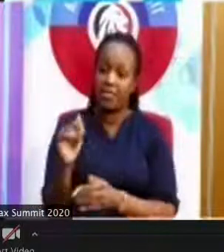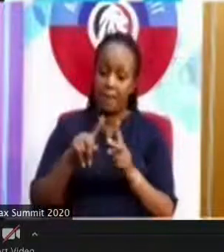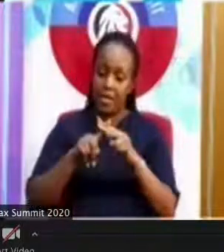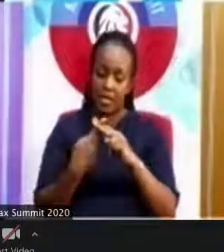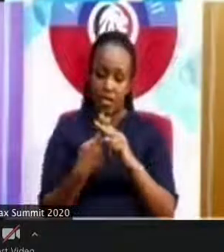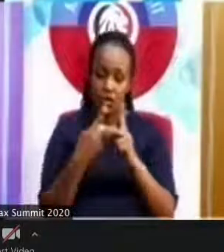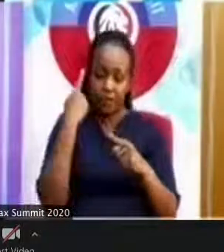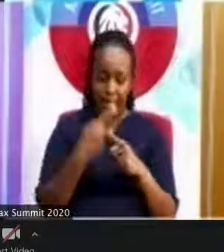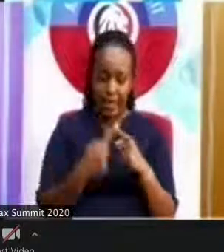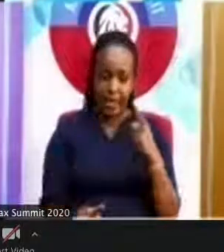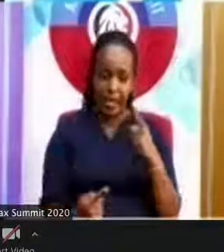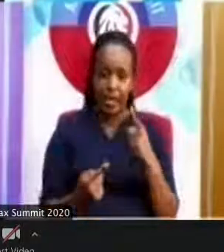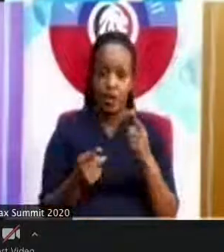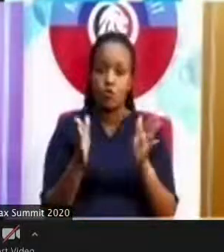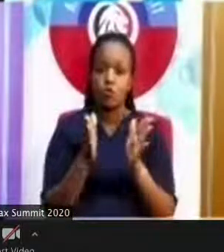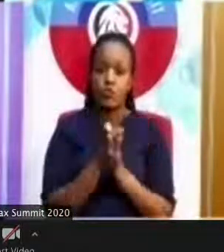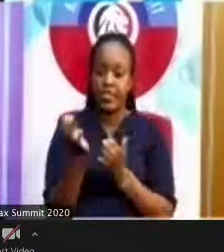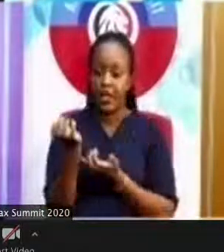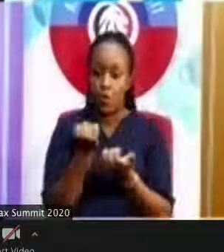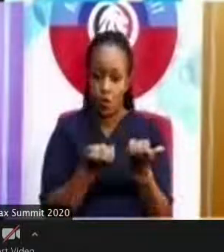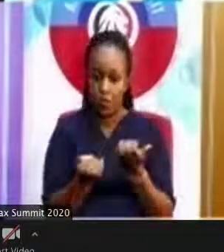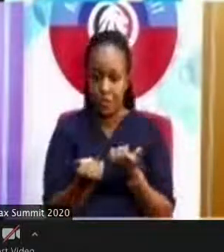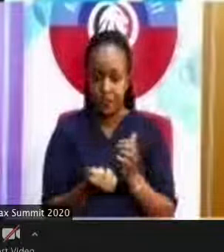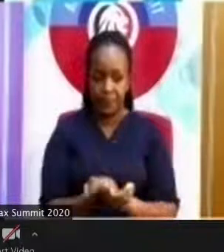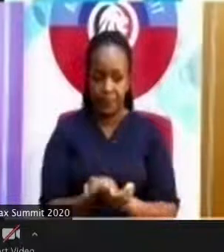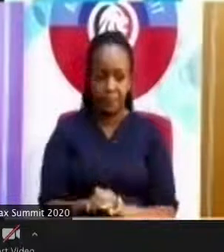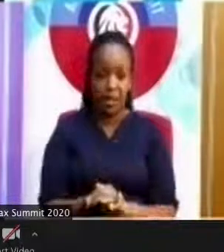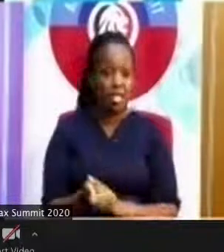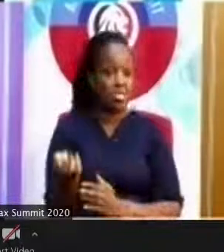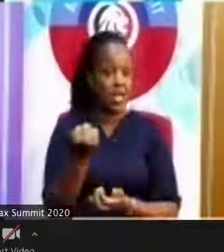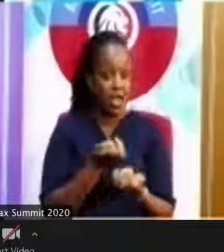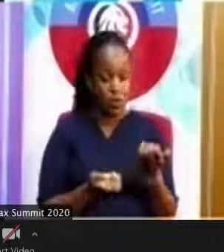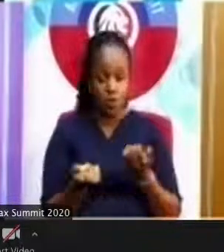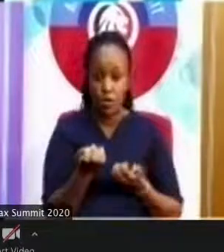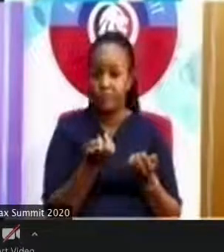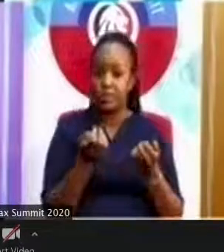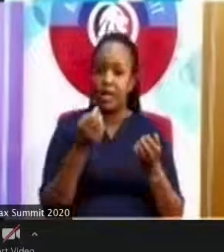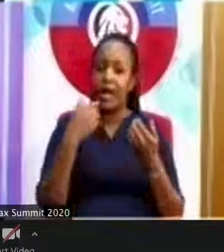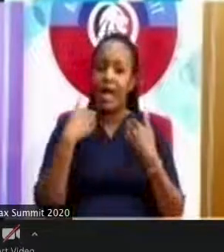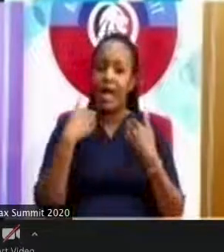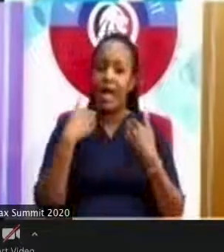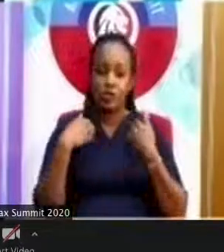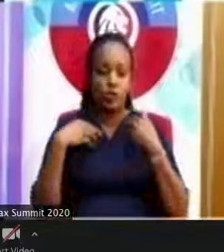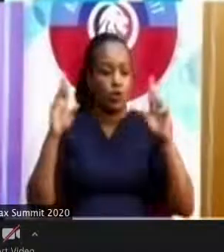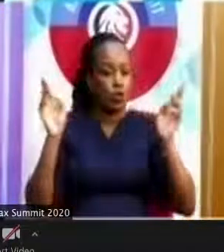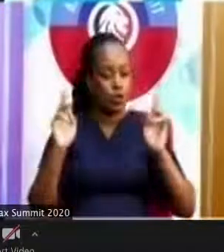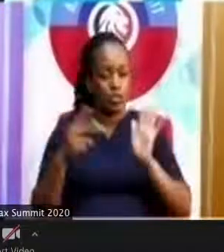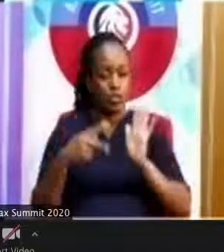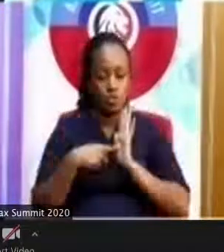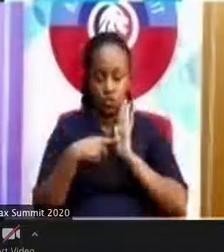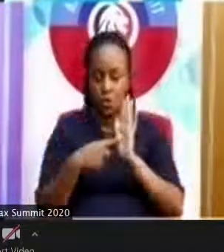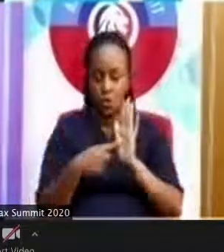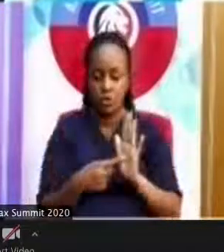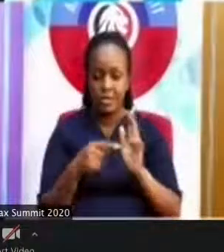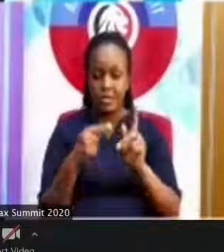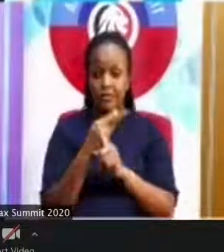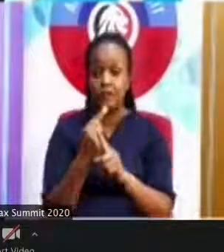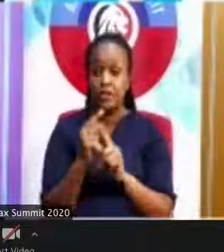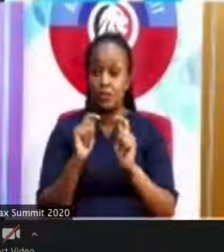economy. The economy was already showing trend of negative growth.